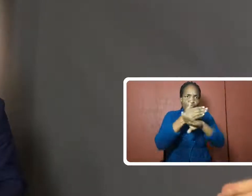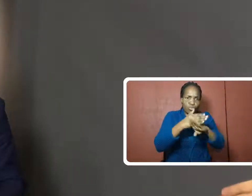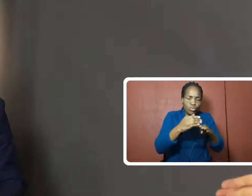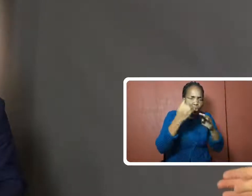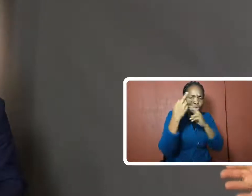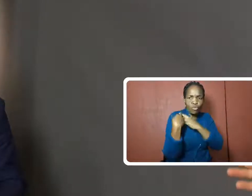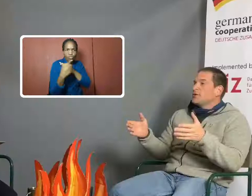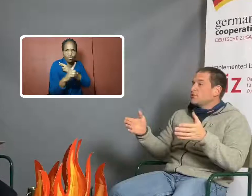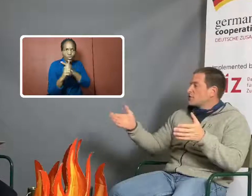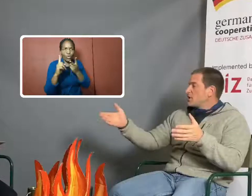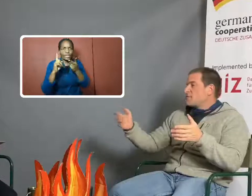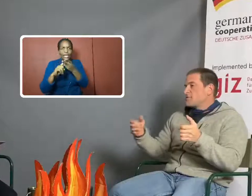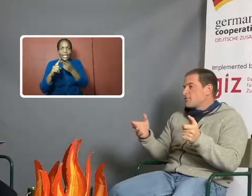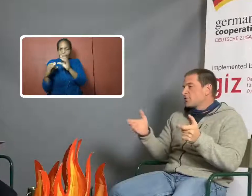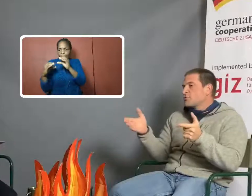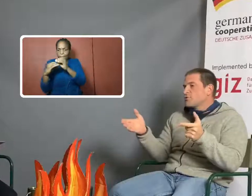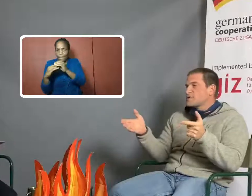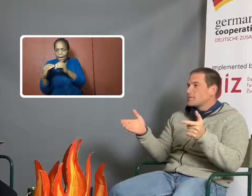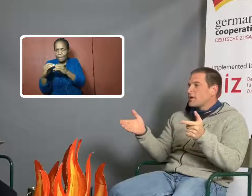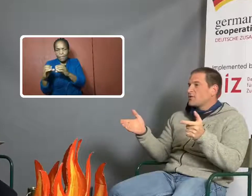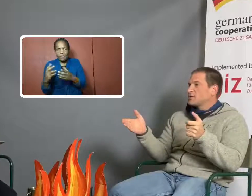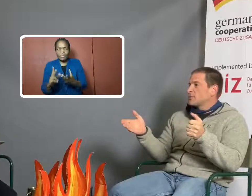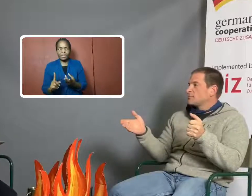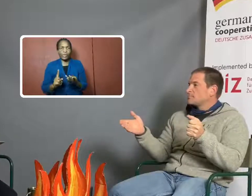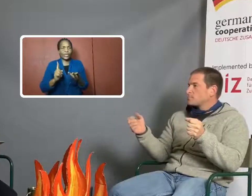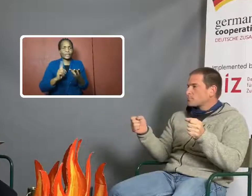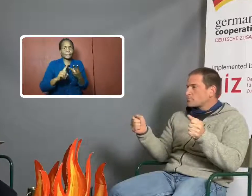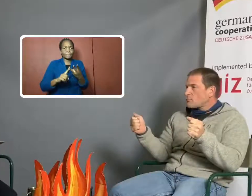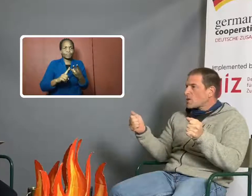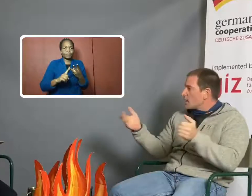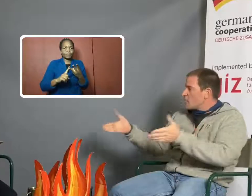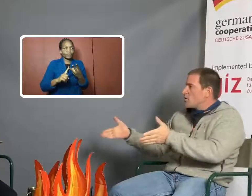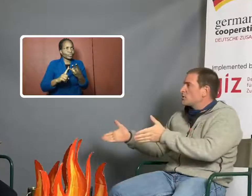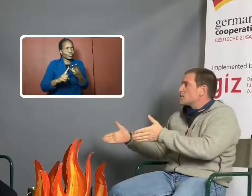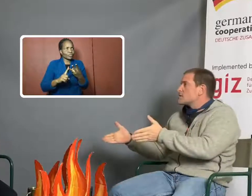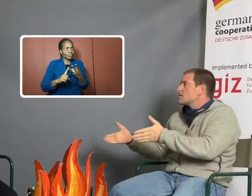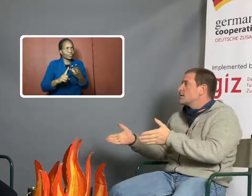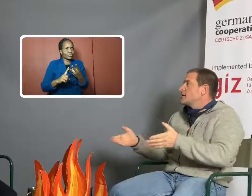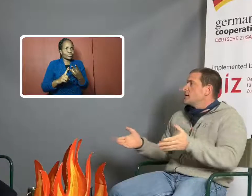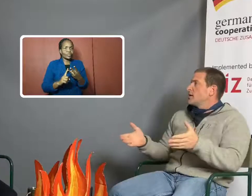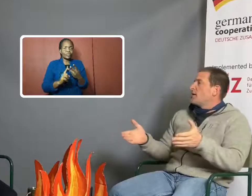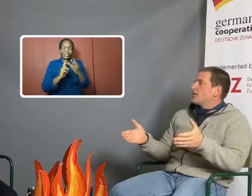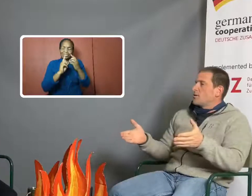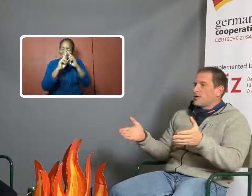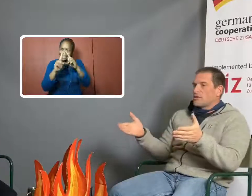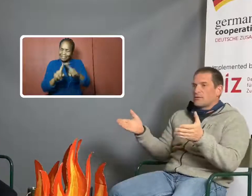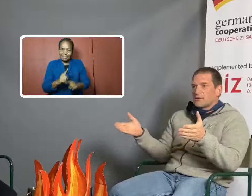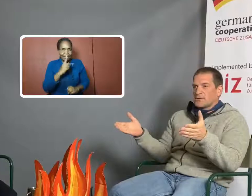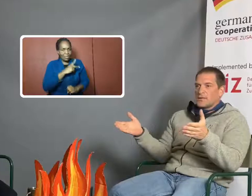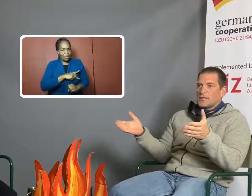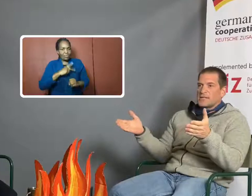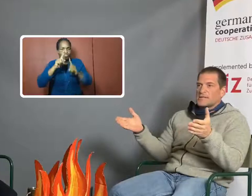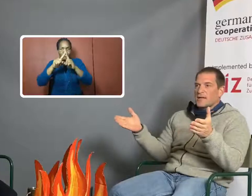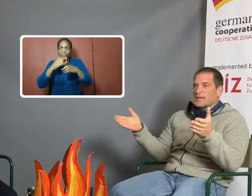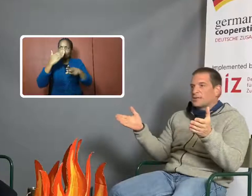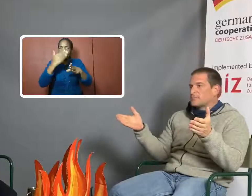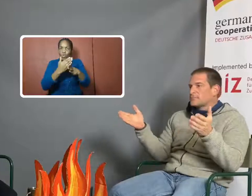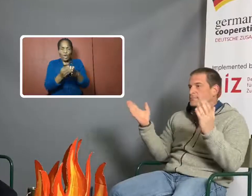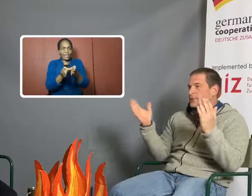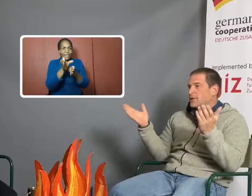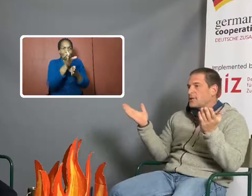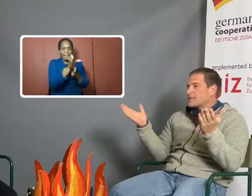a joiner. You could even watch movies about reporters, or let's